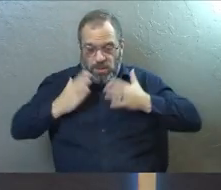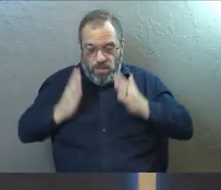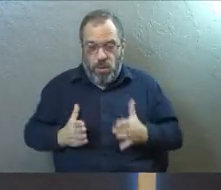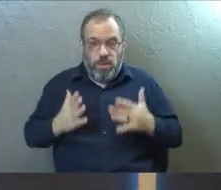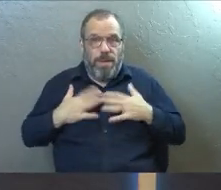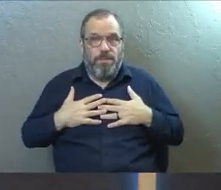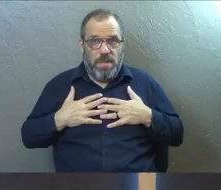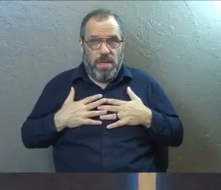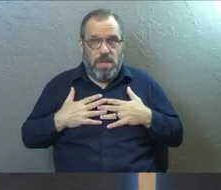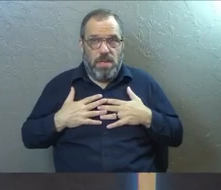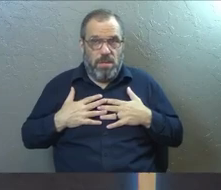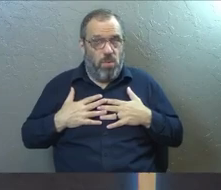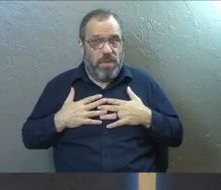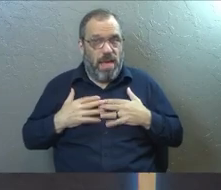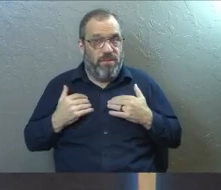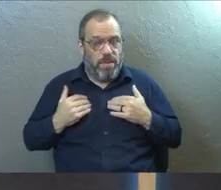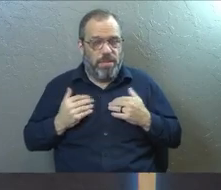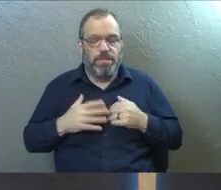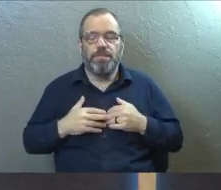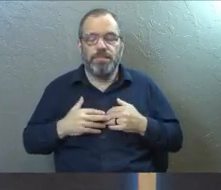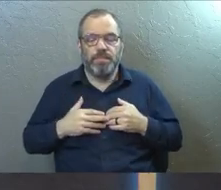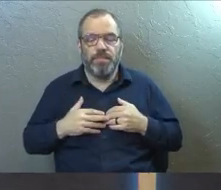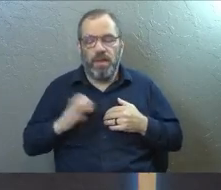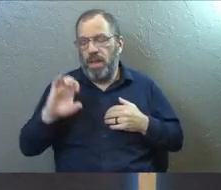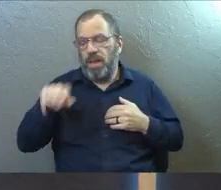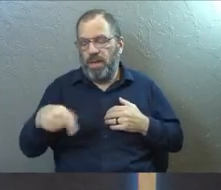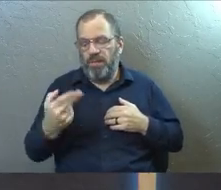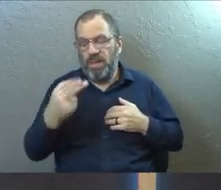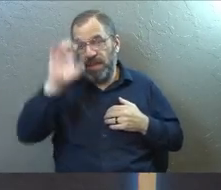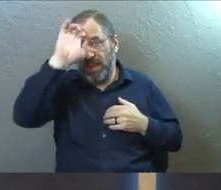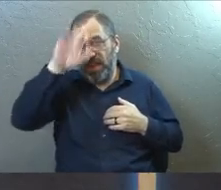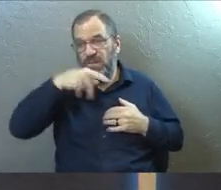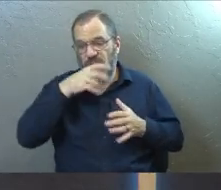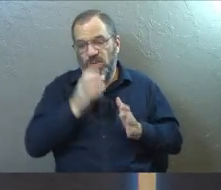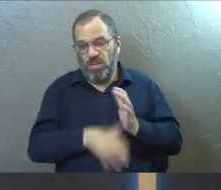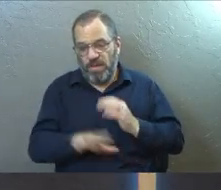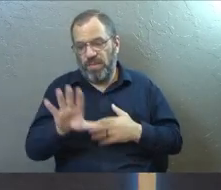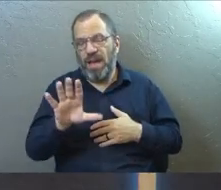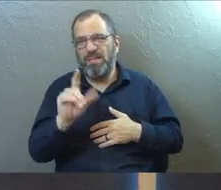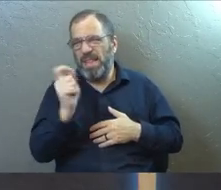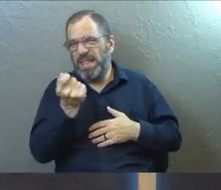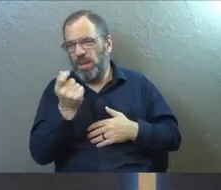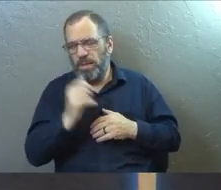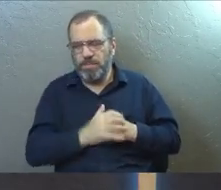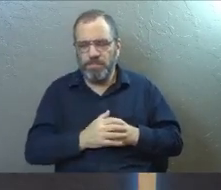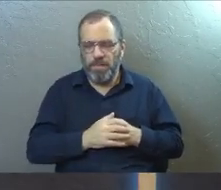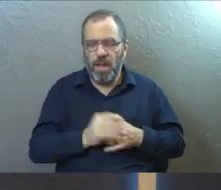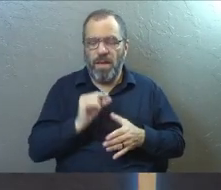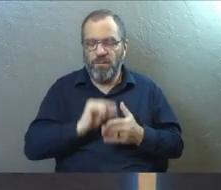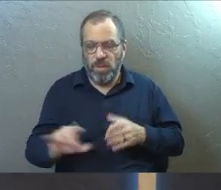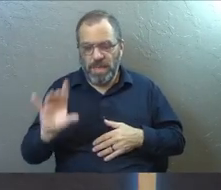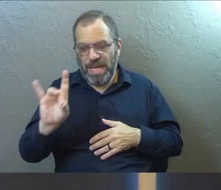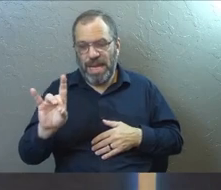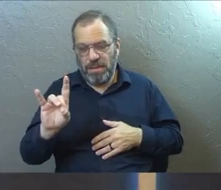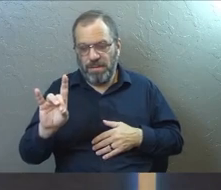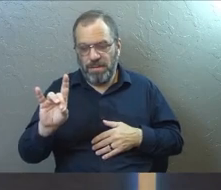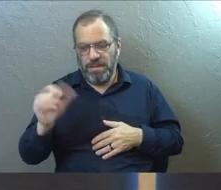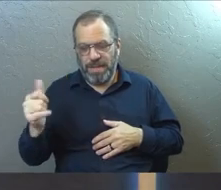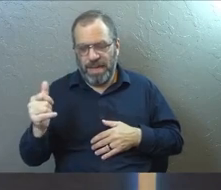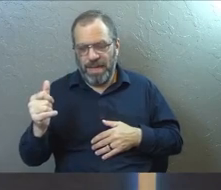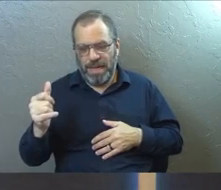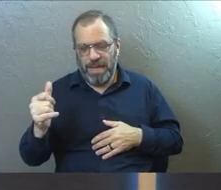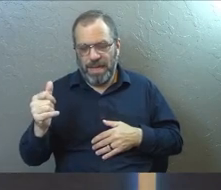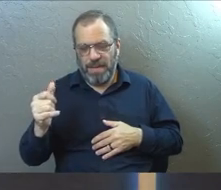so we're going to focus on ourselves individually for a second. Ephesians 5, like I said, we're kind of dipping into Ephesians 5, verses 8, 10, and then we're going